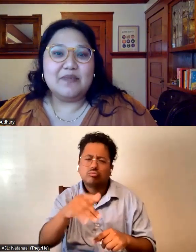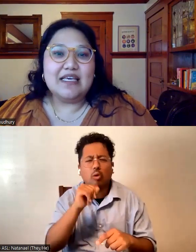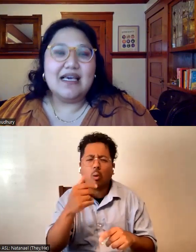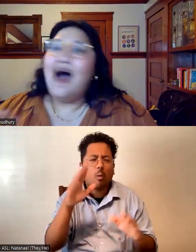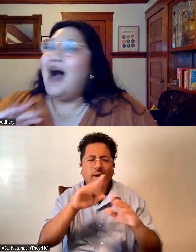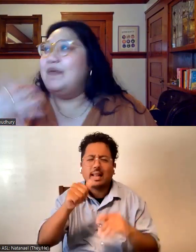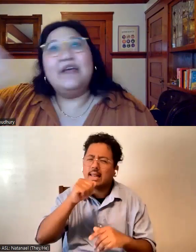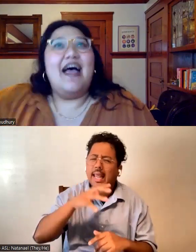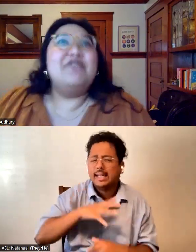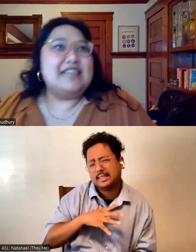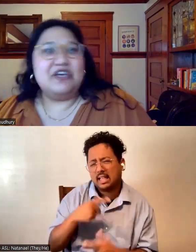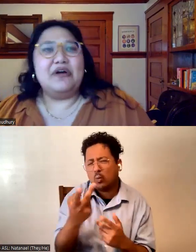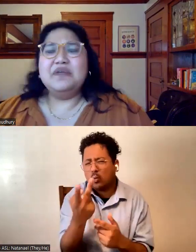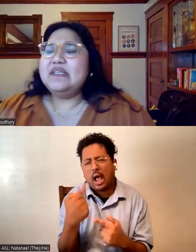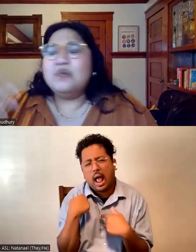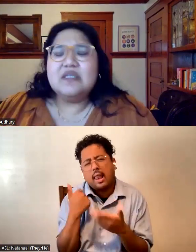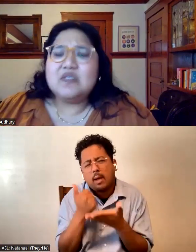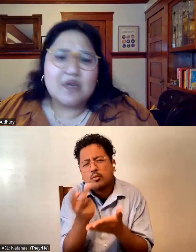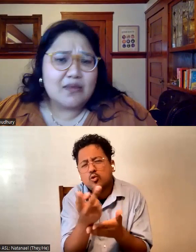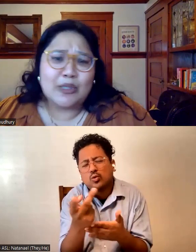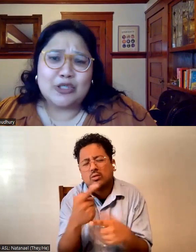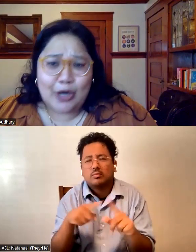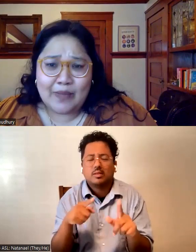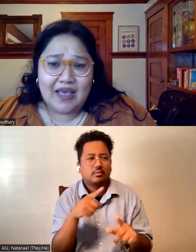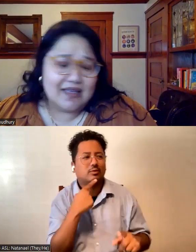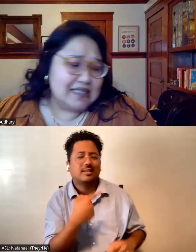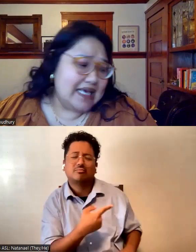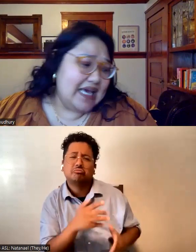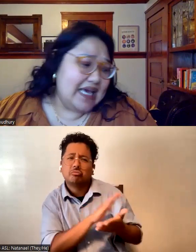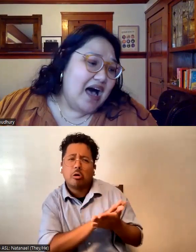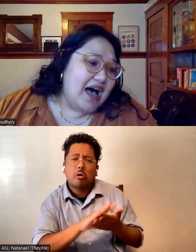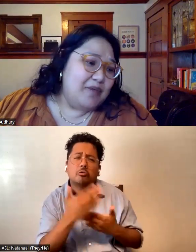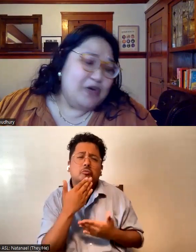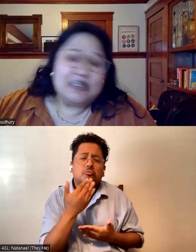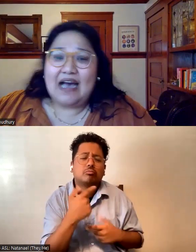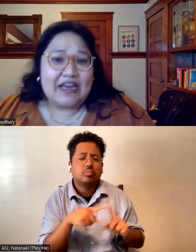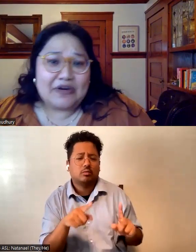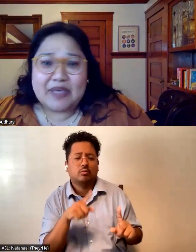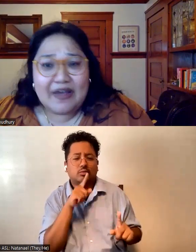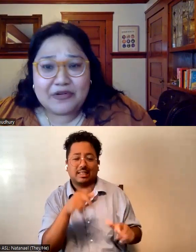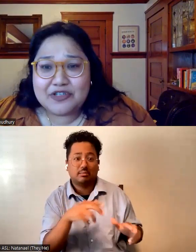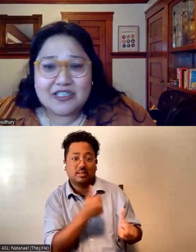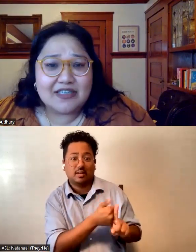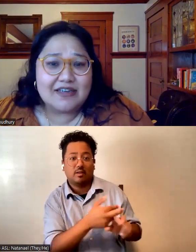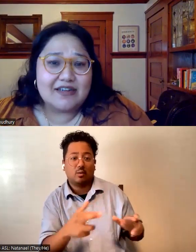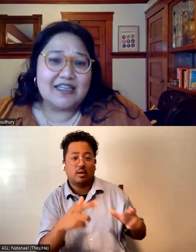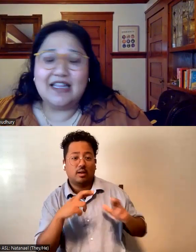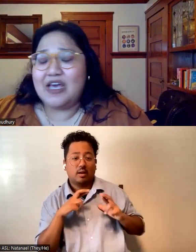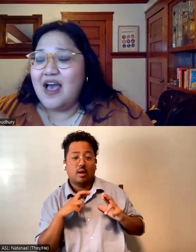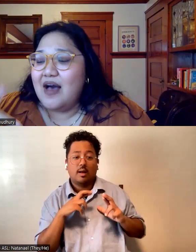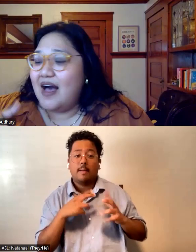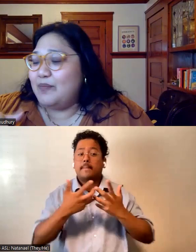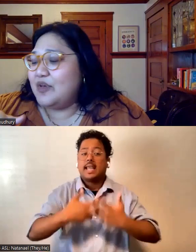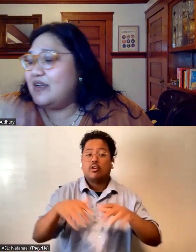need to be. I'm going to be an everyday hero. And he's like really sweet, really charming. He's like a retired mechanical engineer. And he